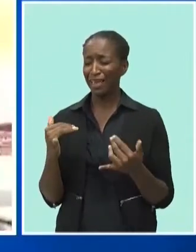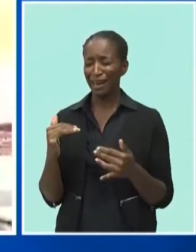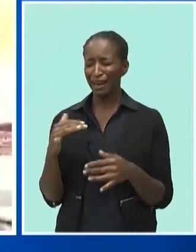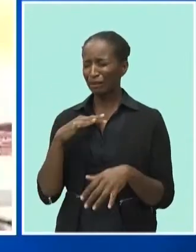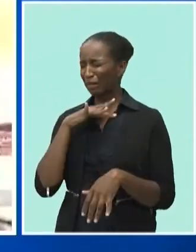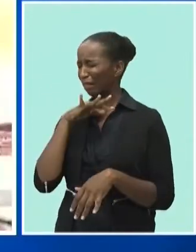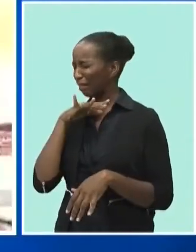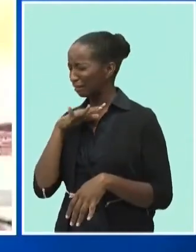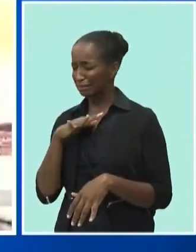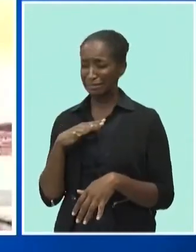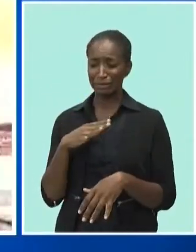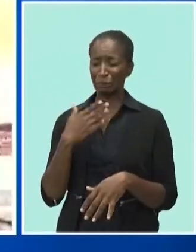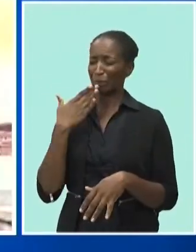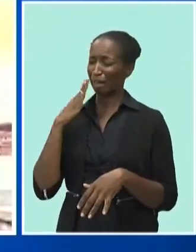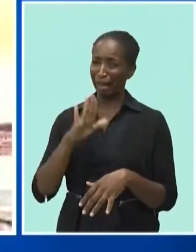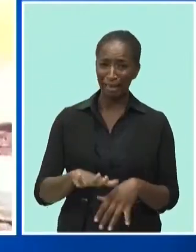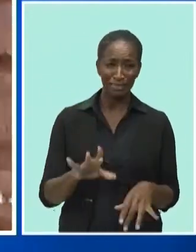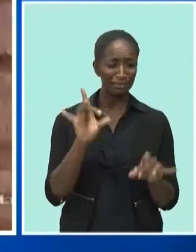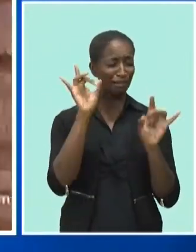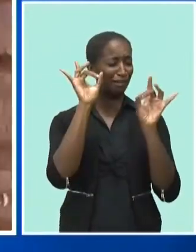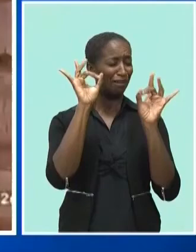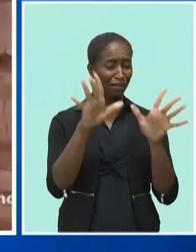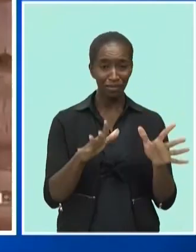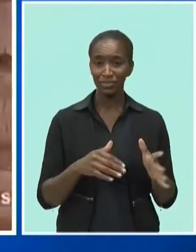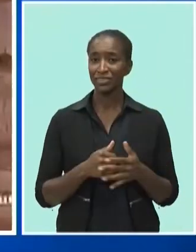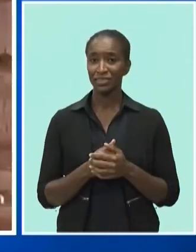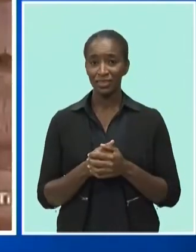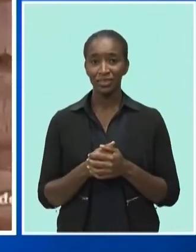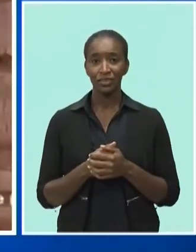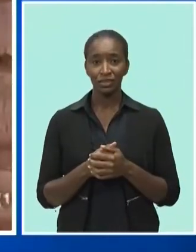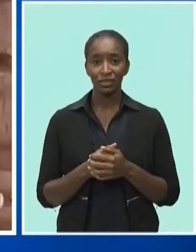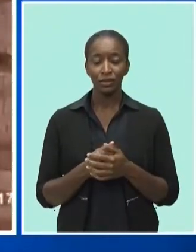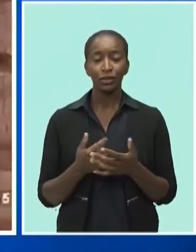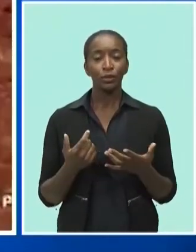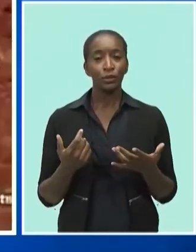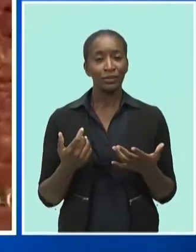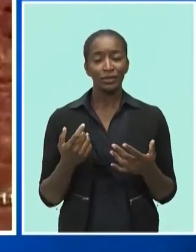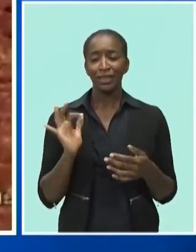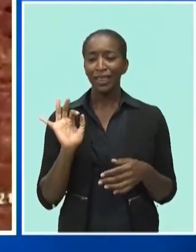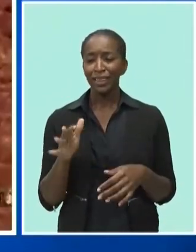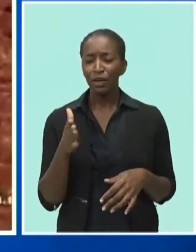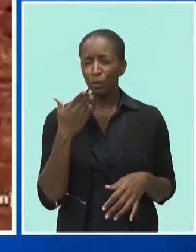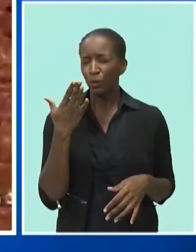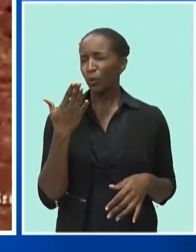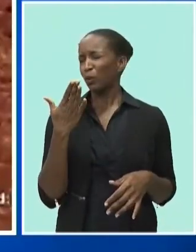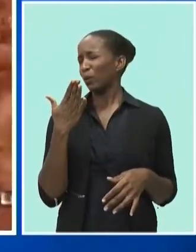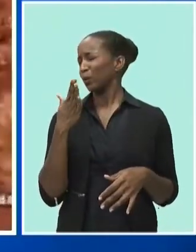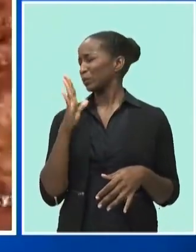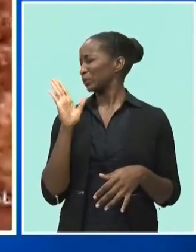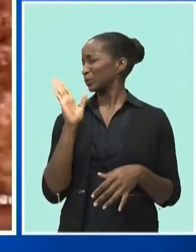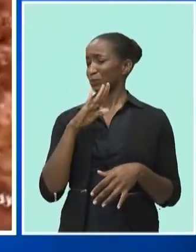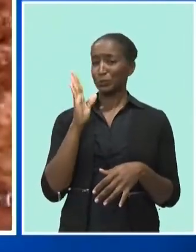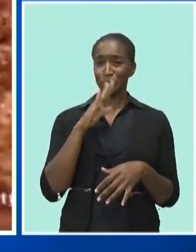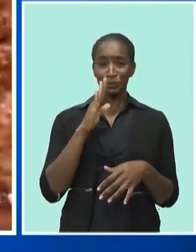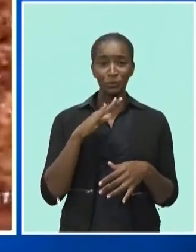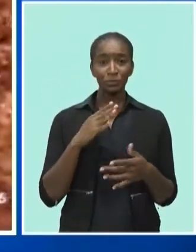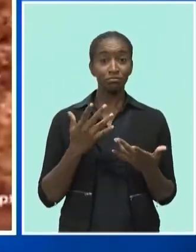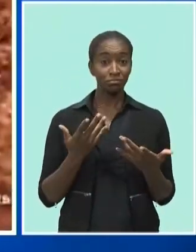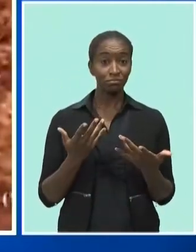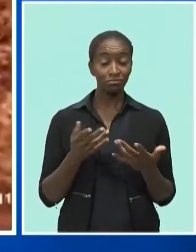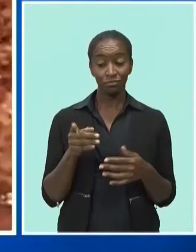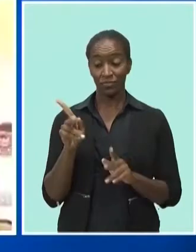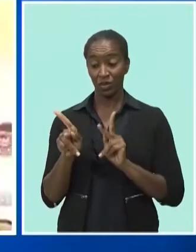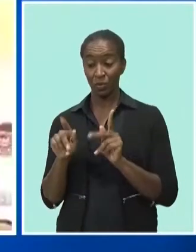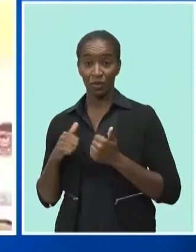stink. Very terrible to the community. We have a stench. But it's not only the residents who are